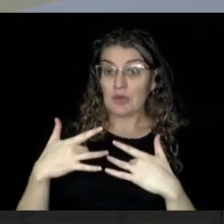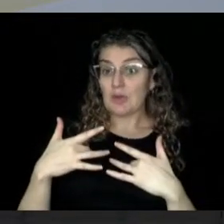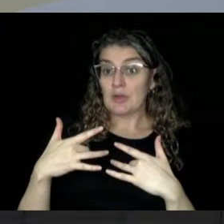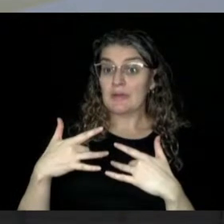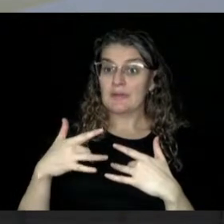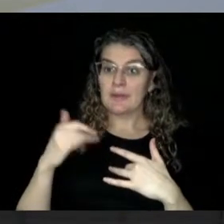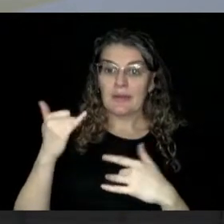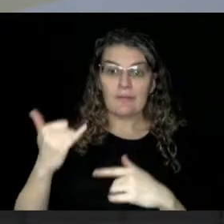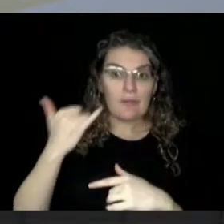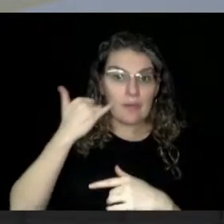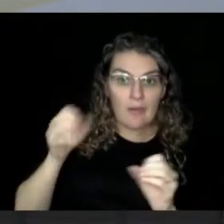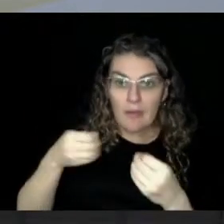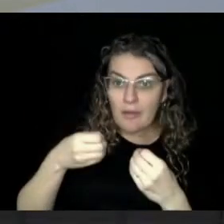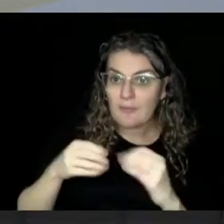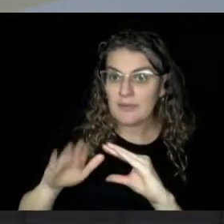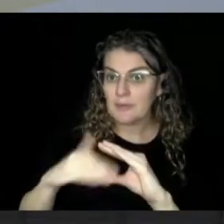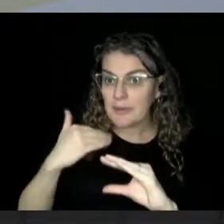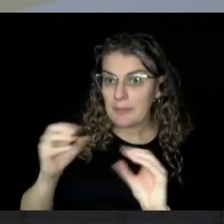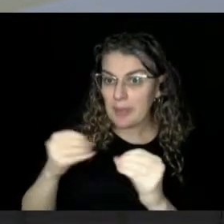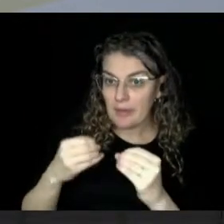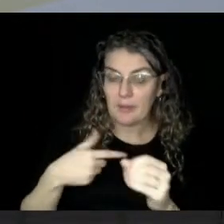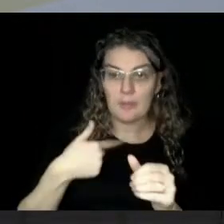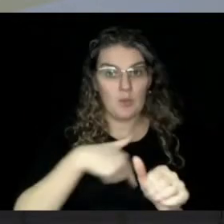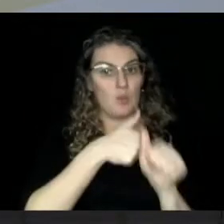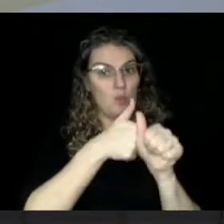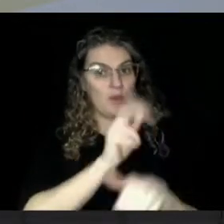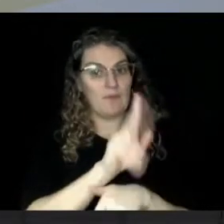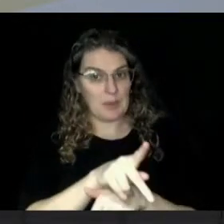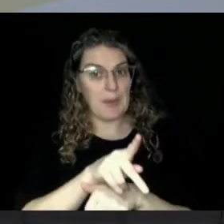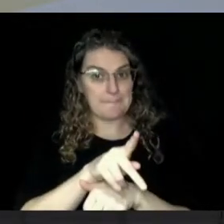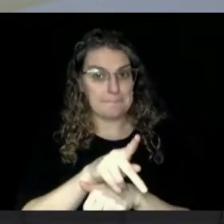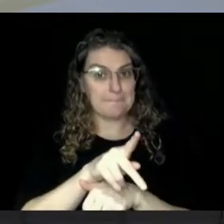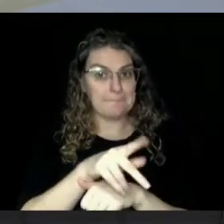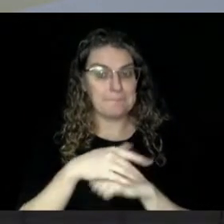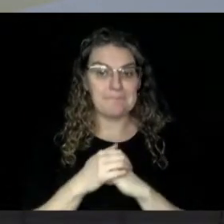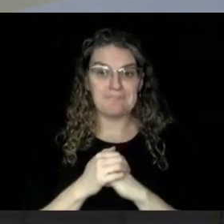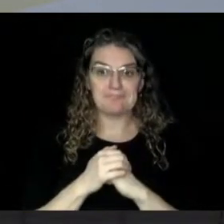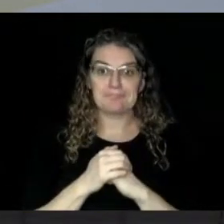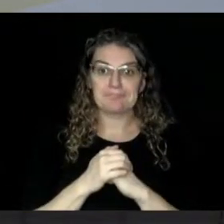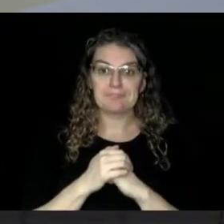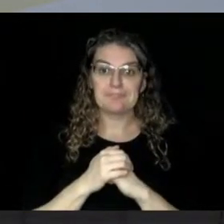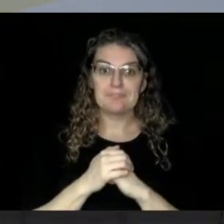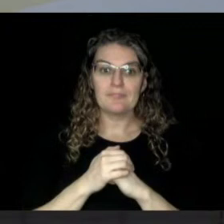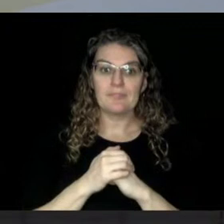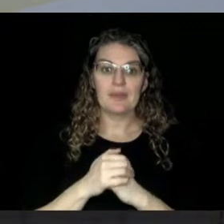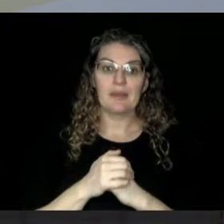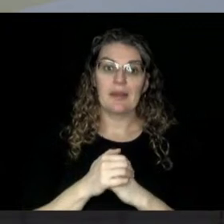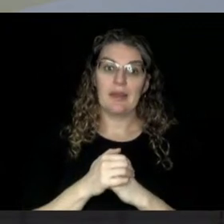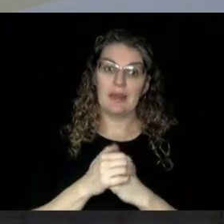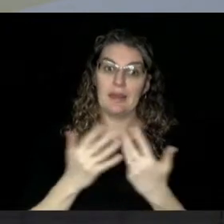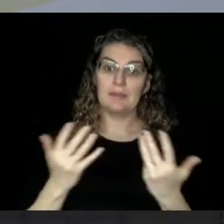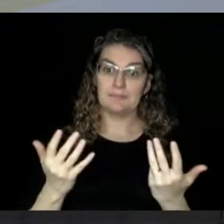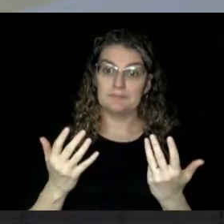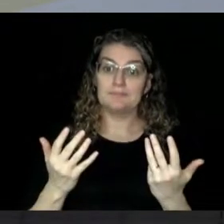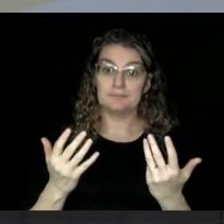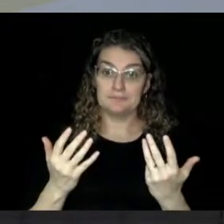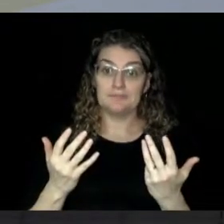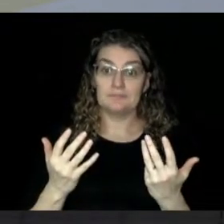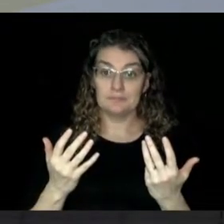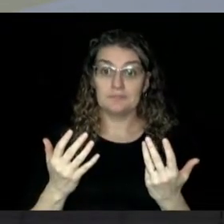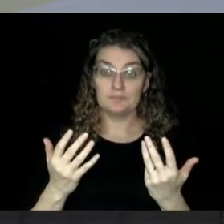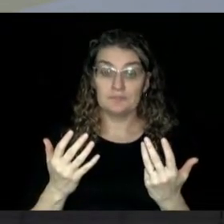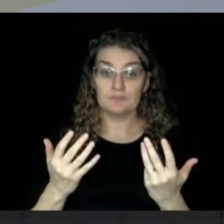up. And I think we've alluded to it in the notes, and fairly regularly